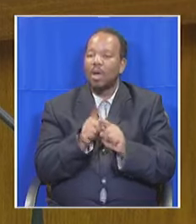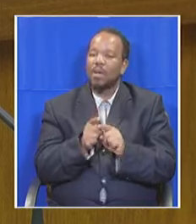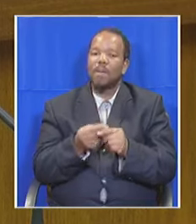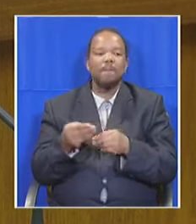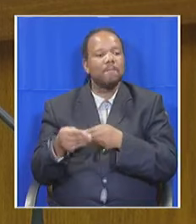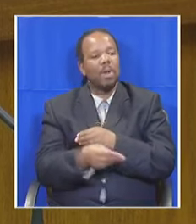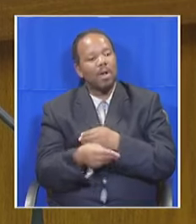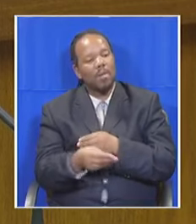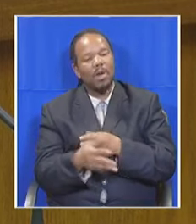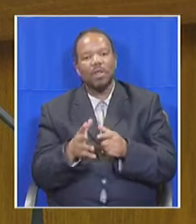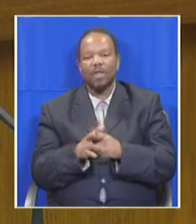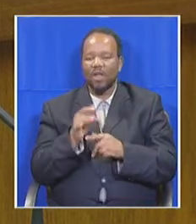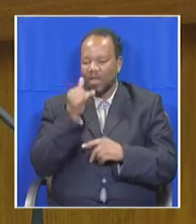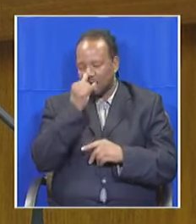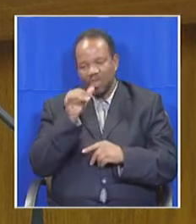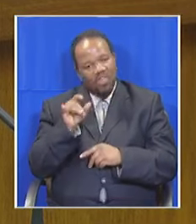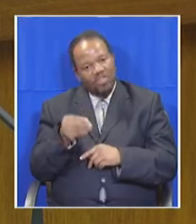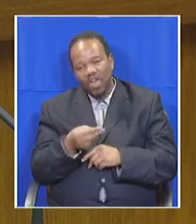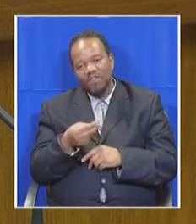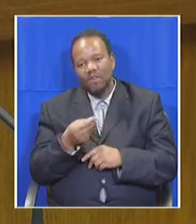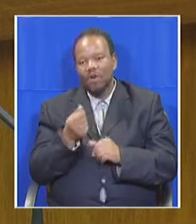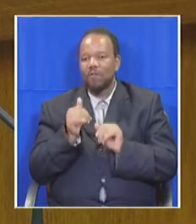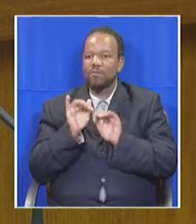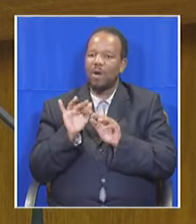theft of public funds, etc.